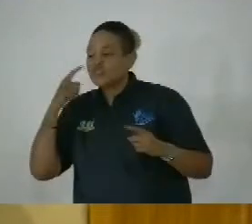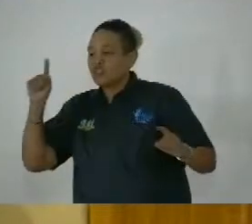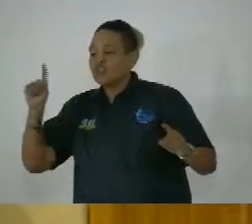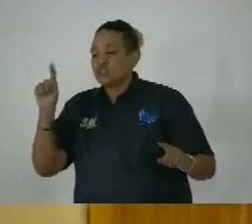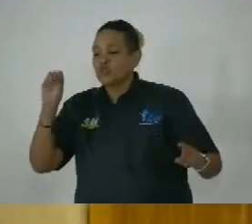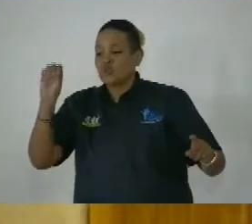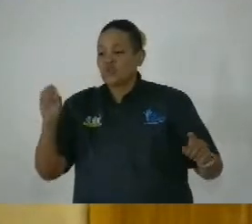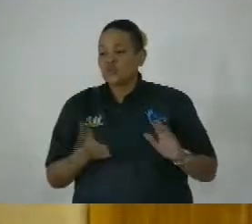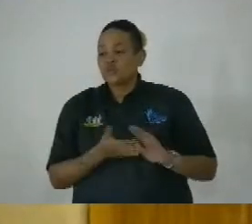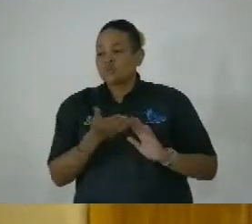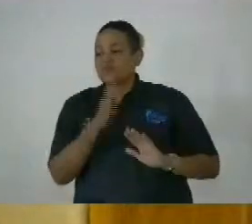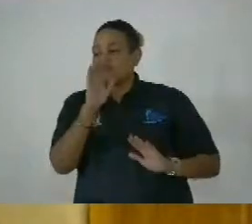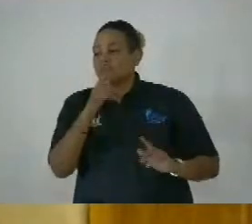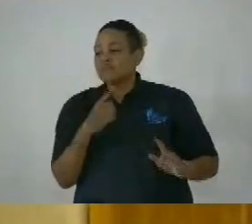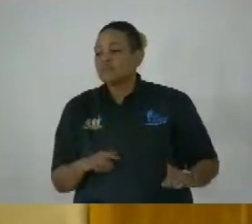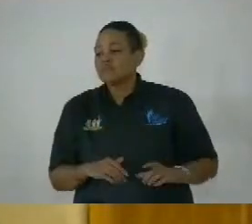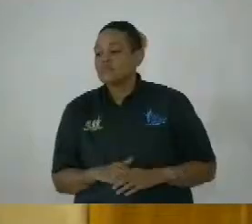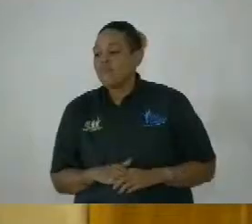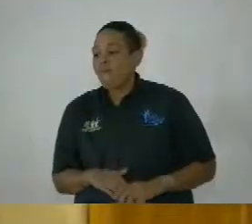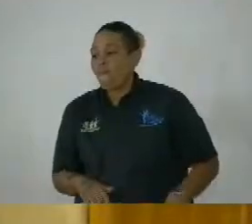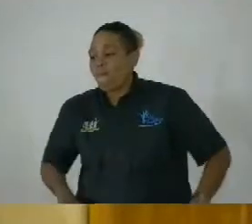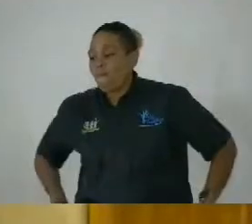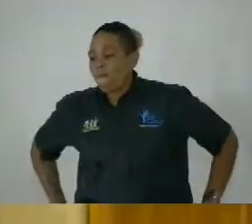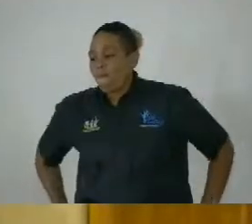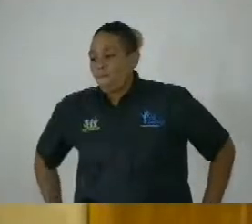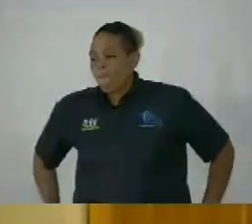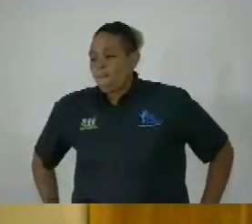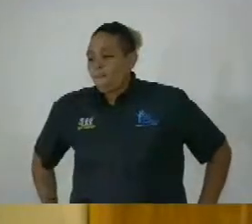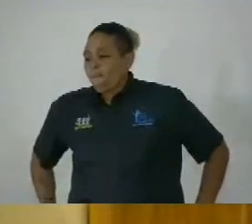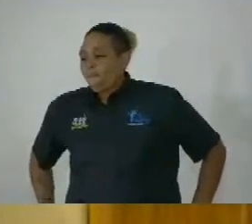special operation. And I want to move it to the next,